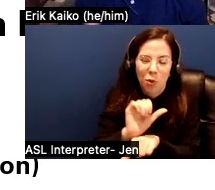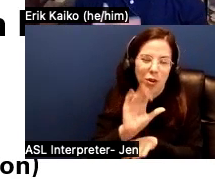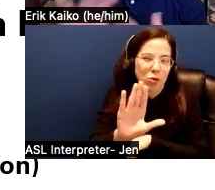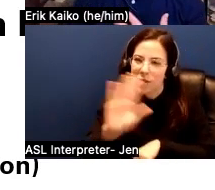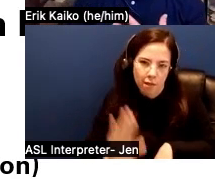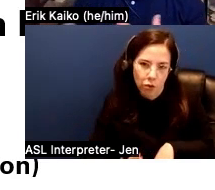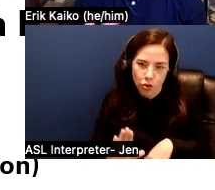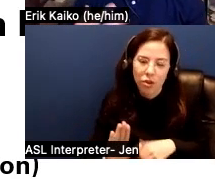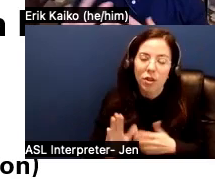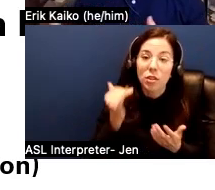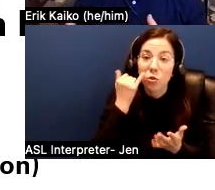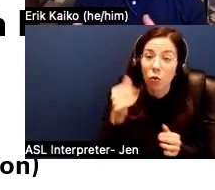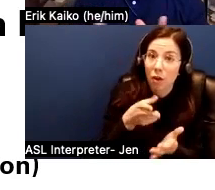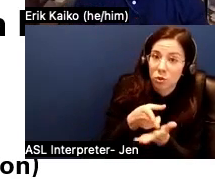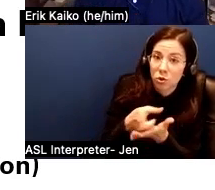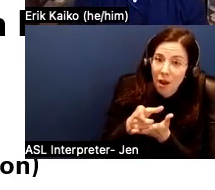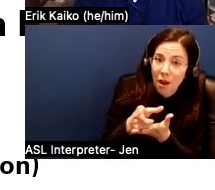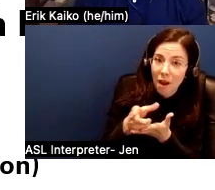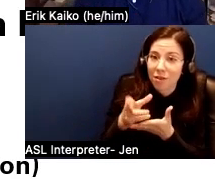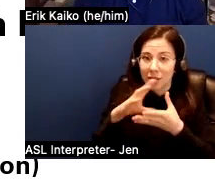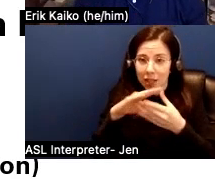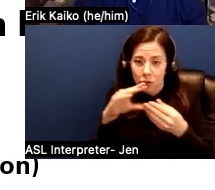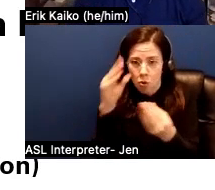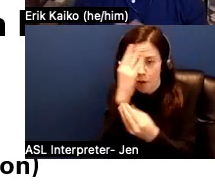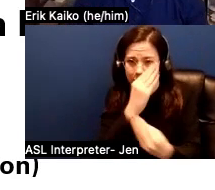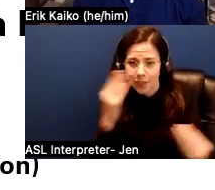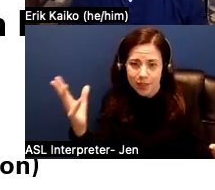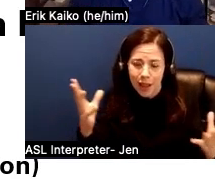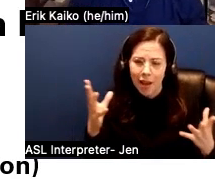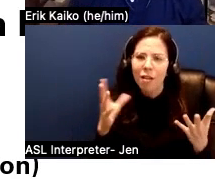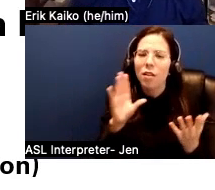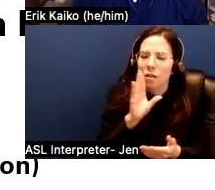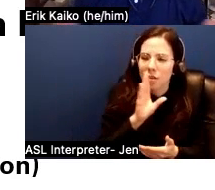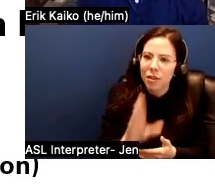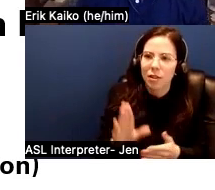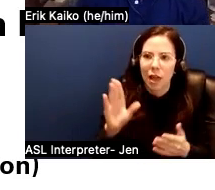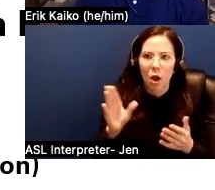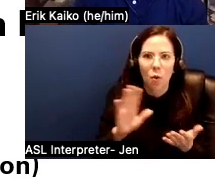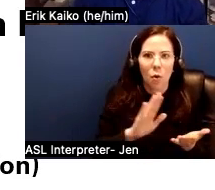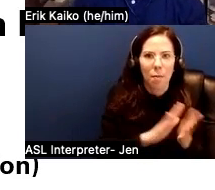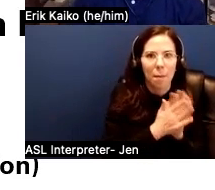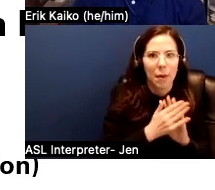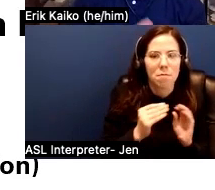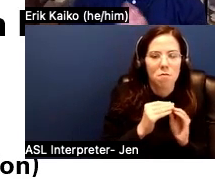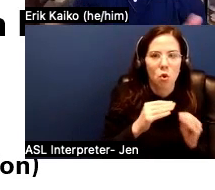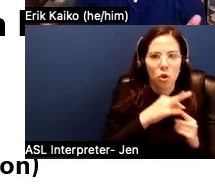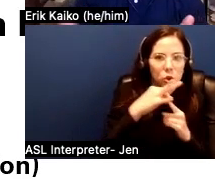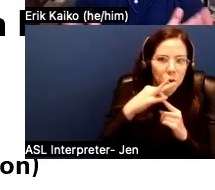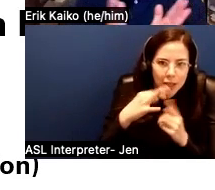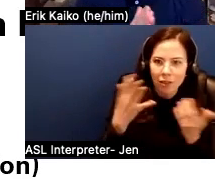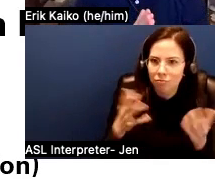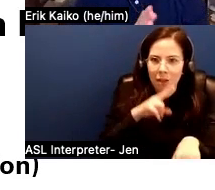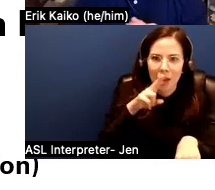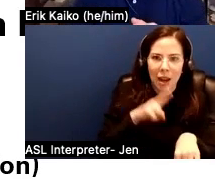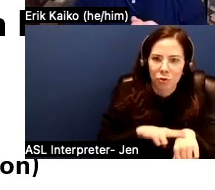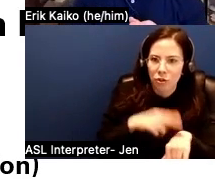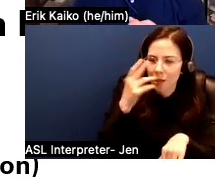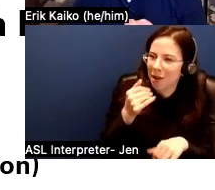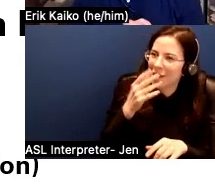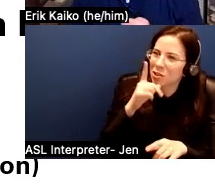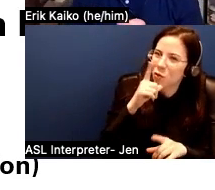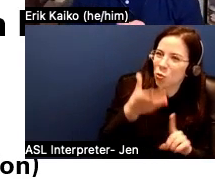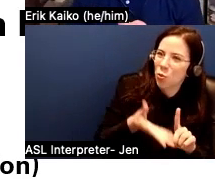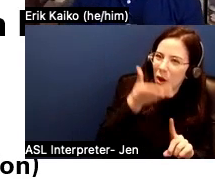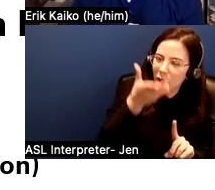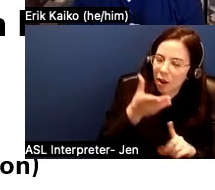story authentically, honestly, that will just set you apart by the very nature that you are you. And use